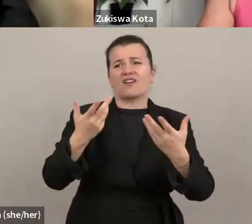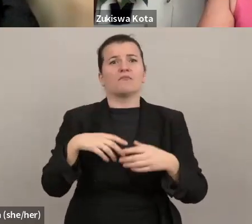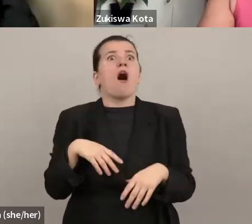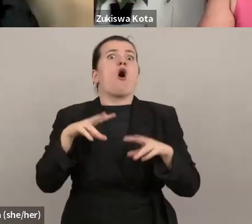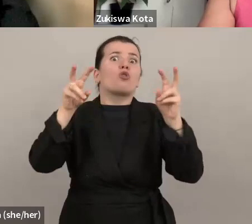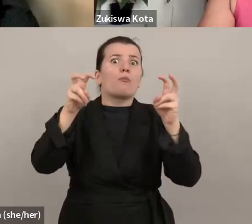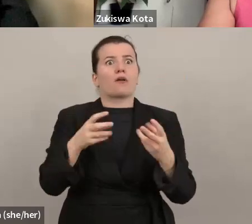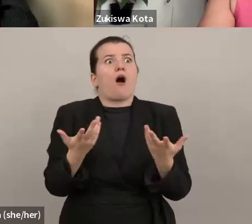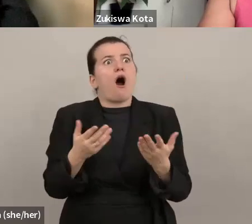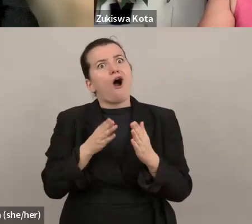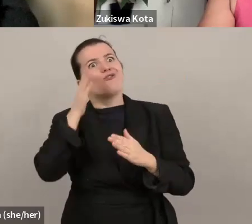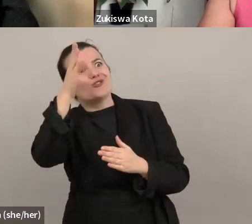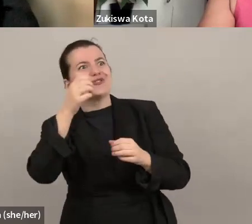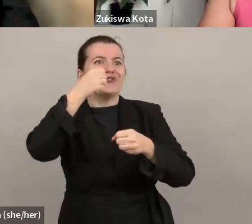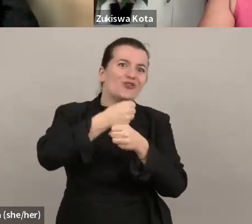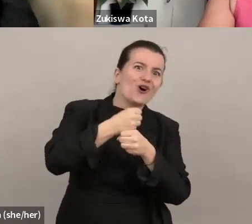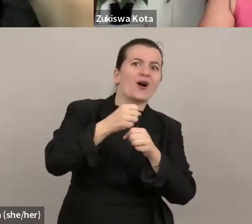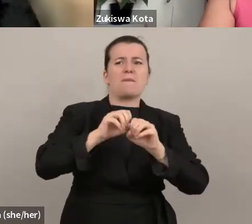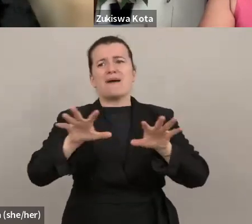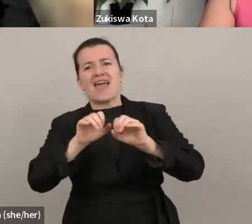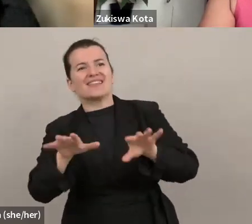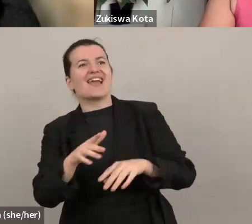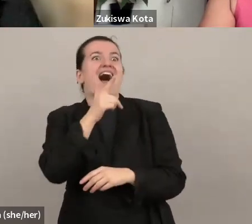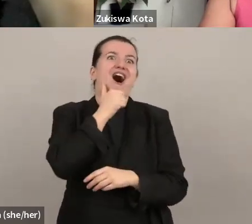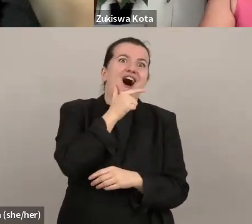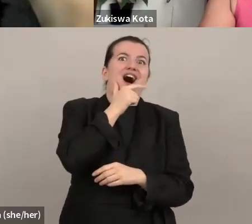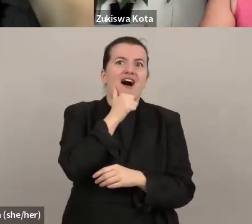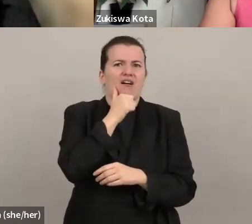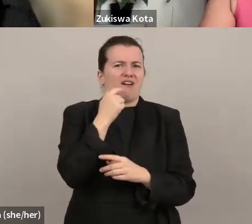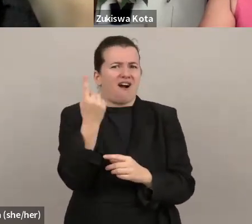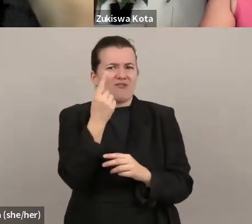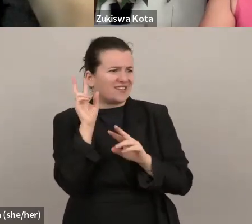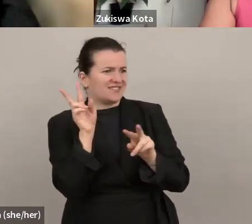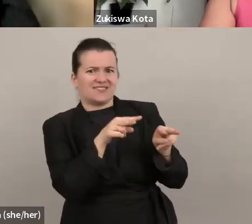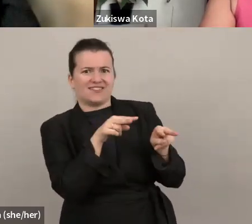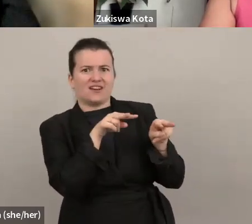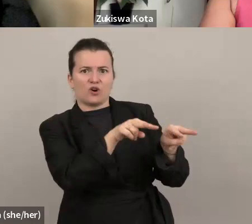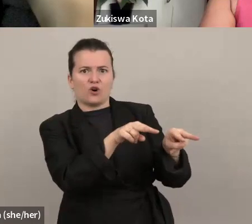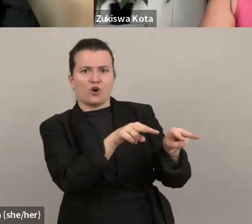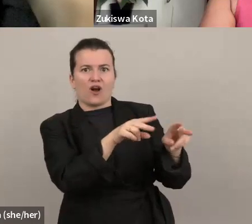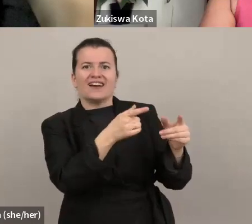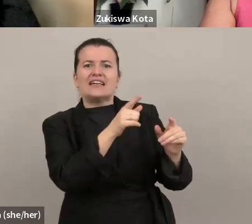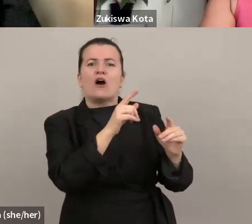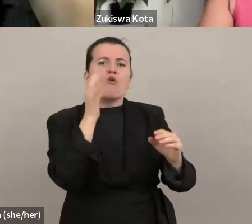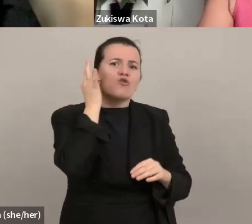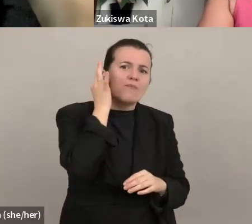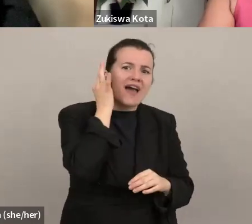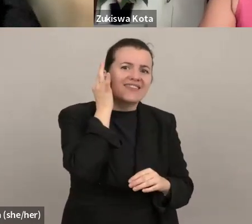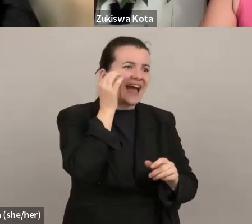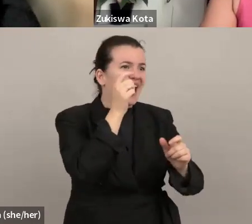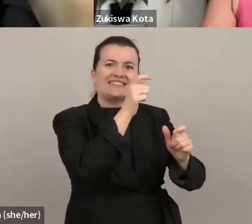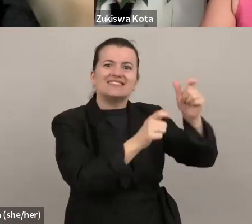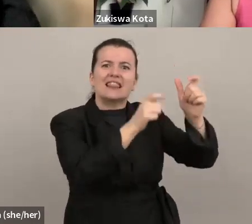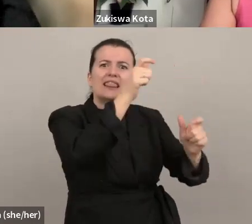and while we were having the conversation with urban center women, it was almost the reality